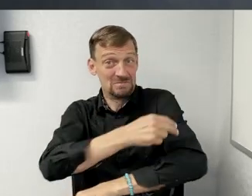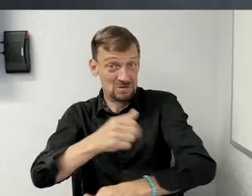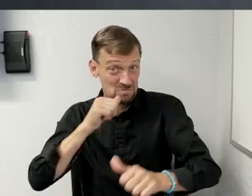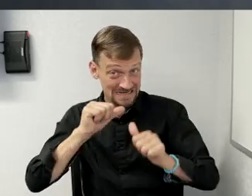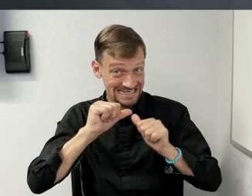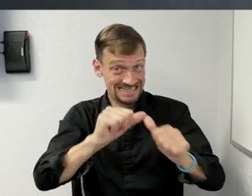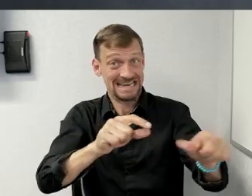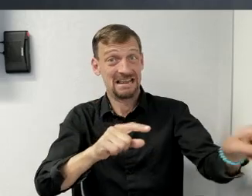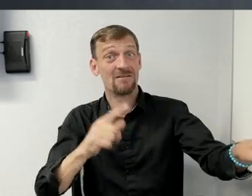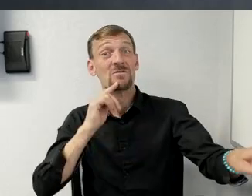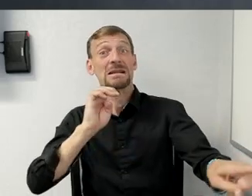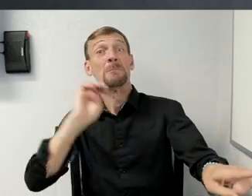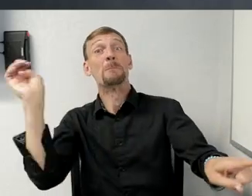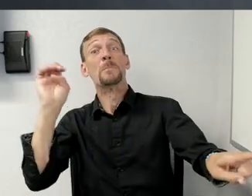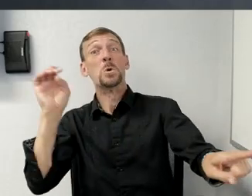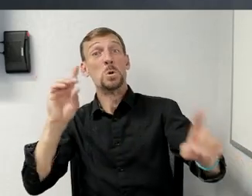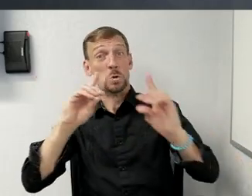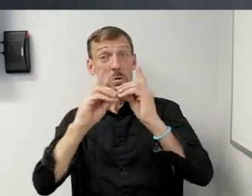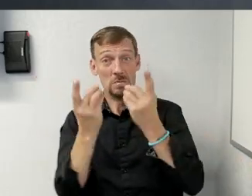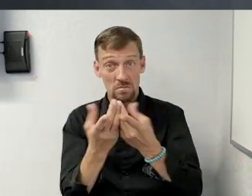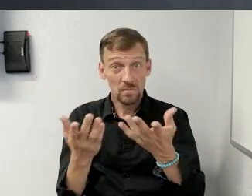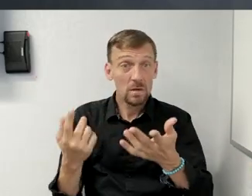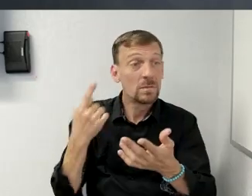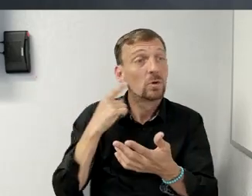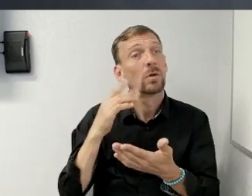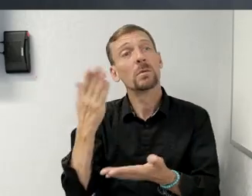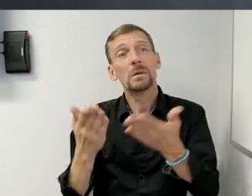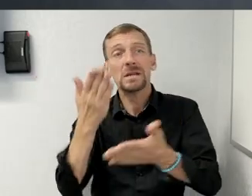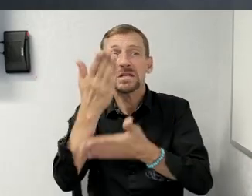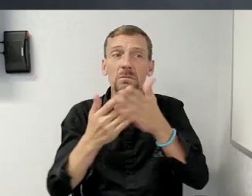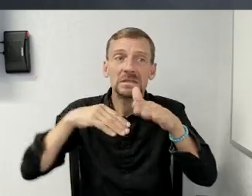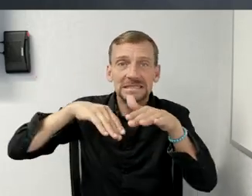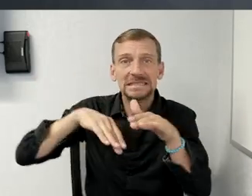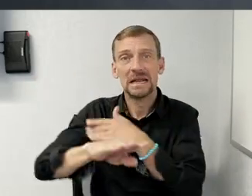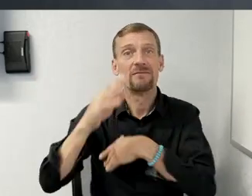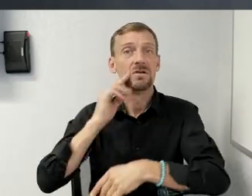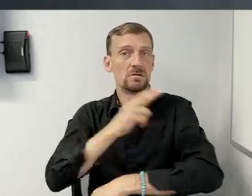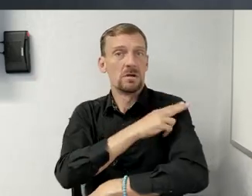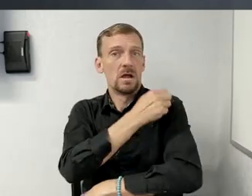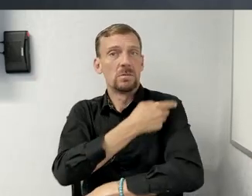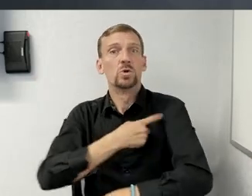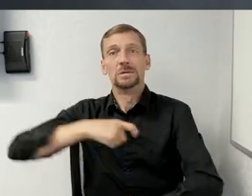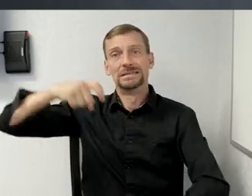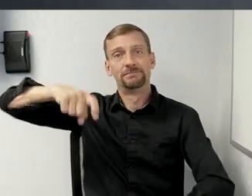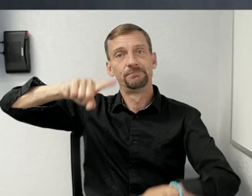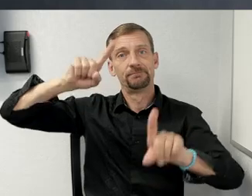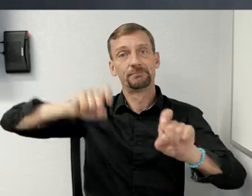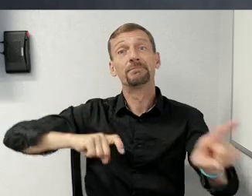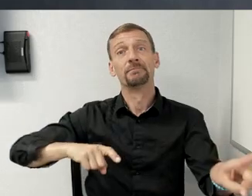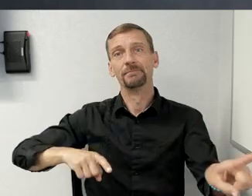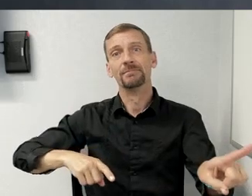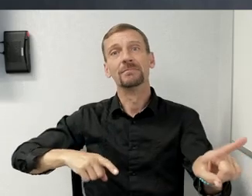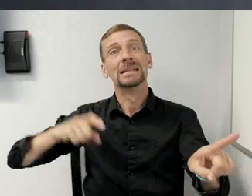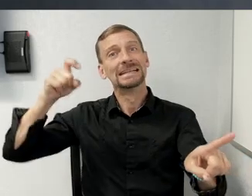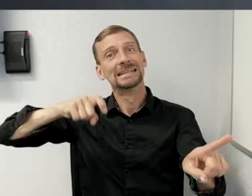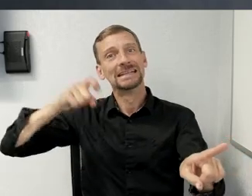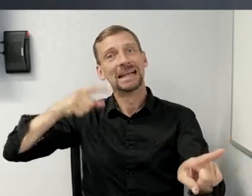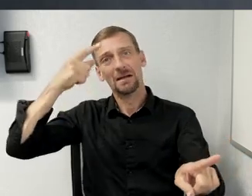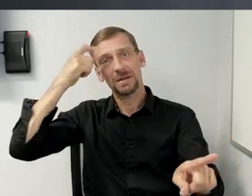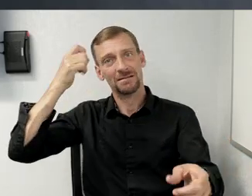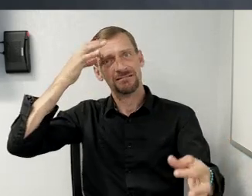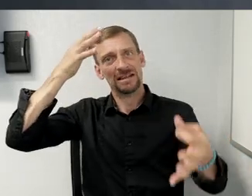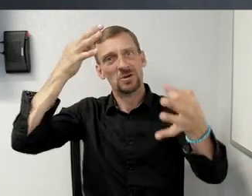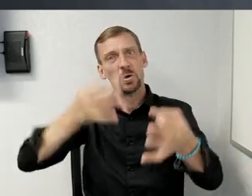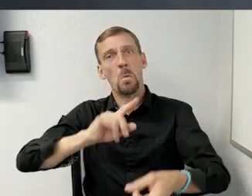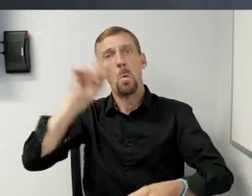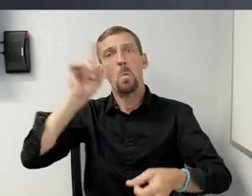through the emergency department or some other avenue into the hospital, we need to test them because that helps us determine where